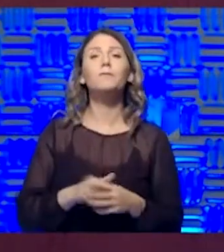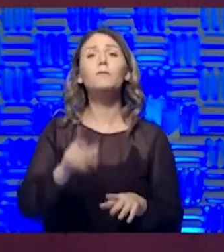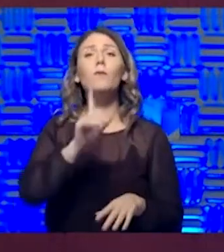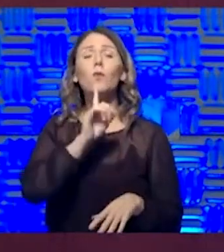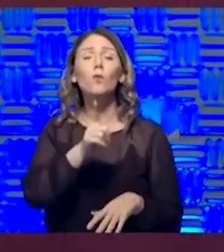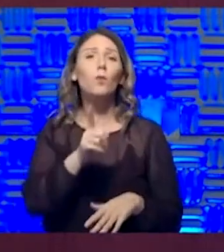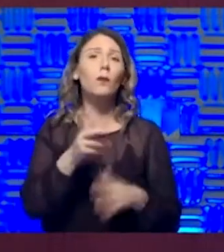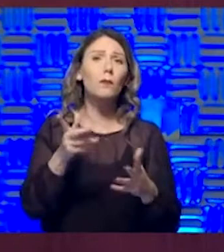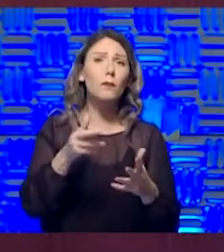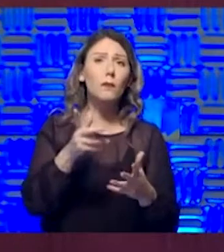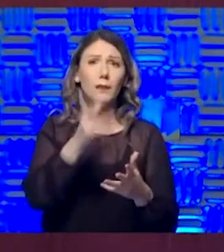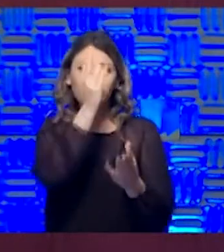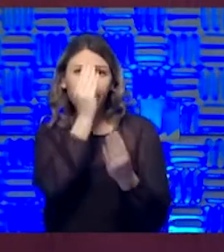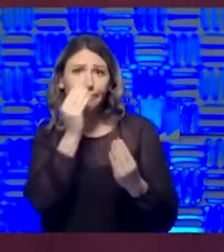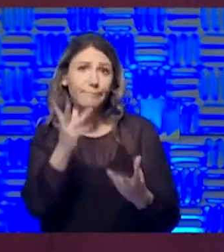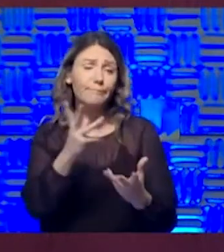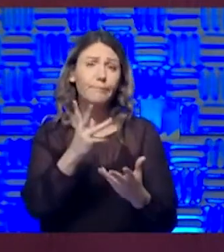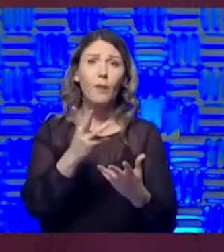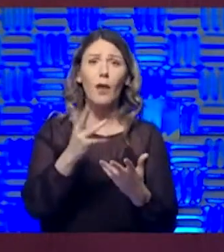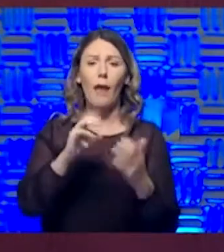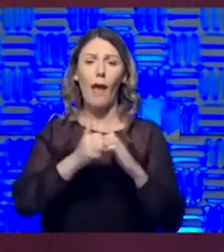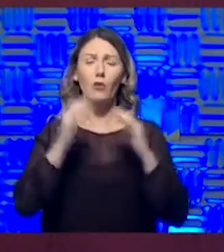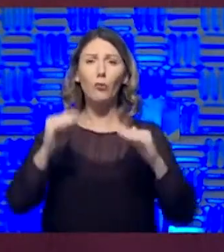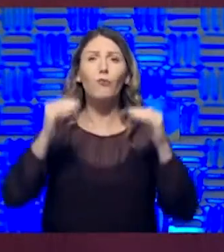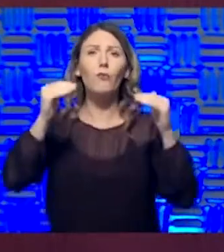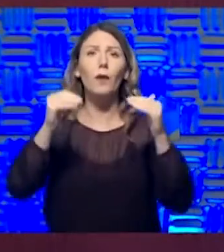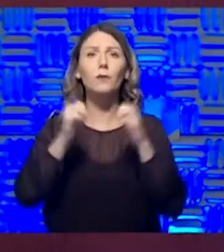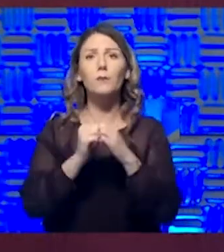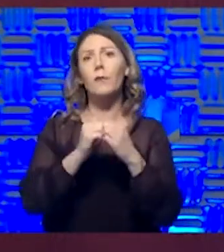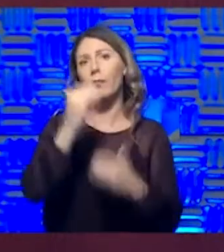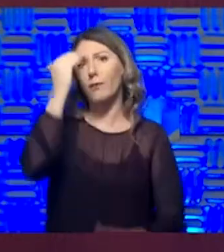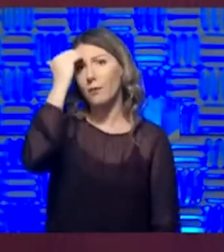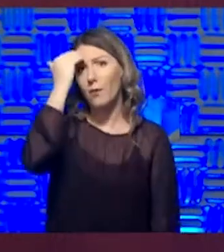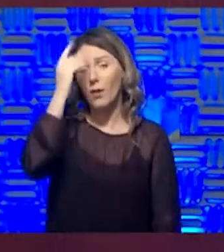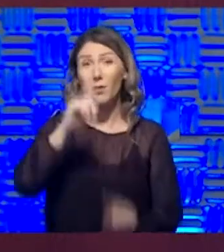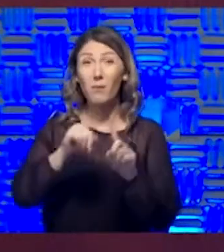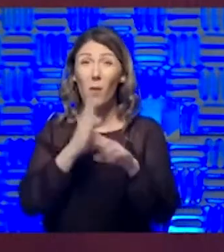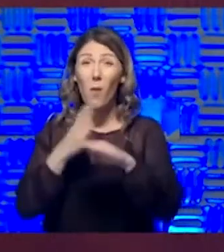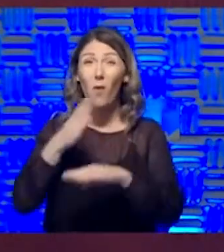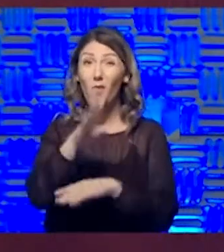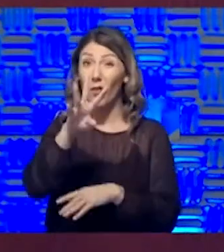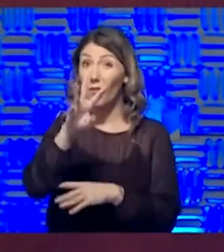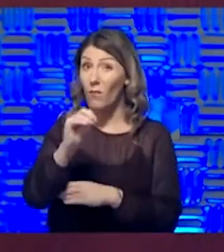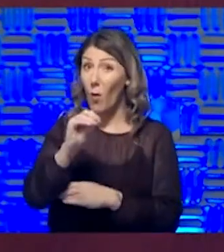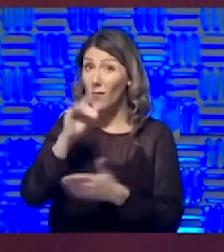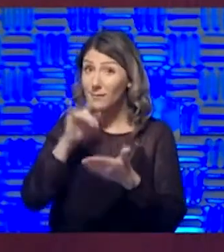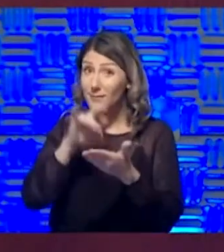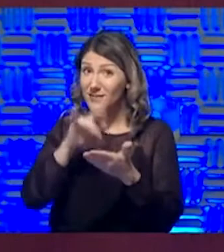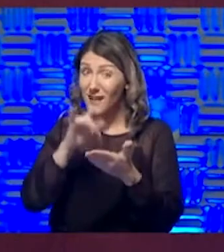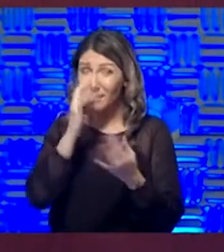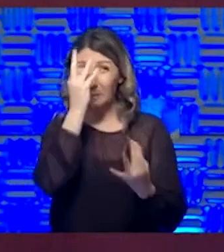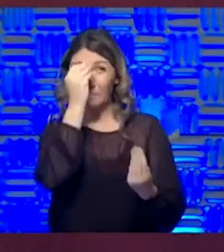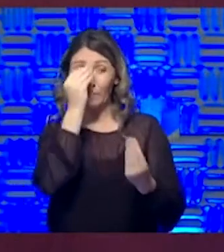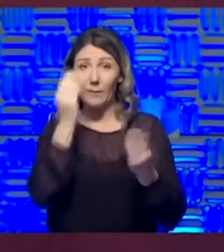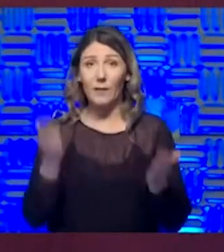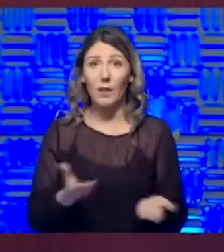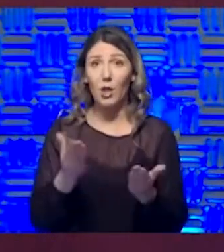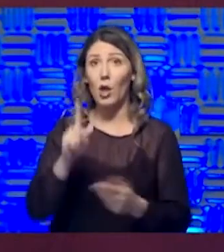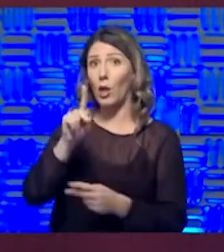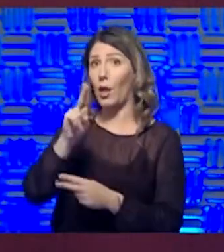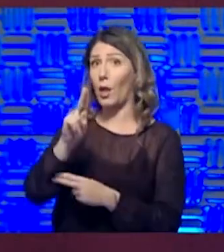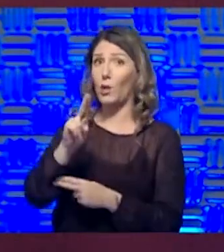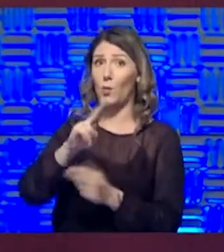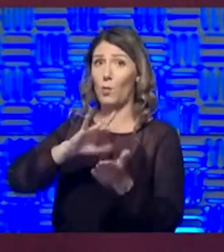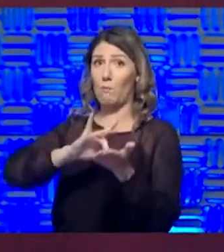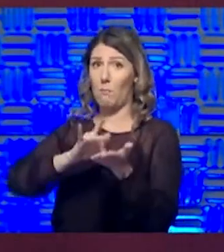just share with you all kind of what we're trying to advance in terms of the knowledge. But there are over 40 studies that are being contemplated here at KU Medical